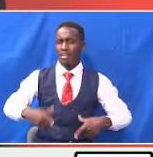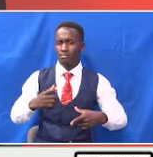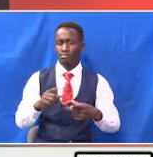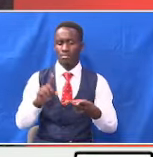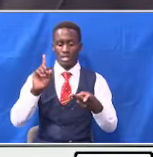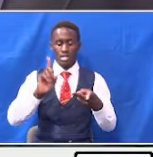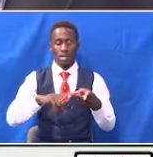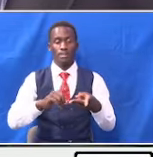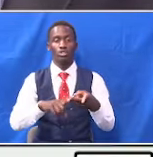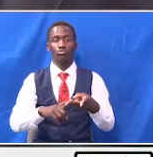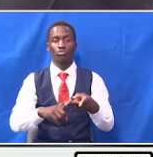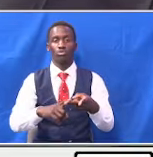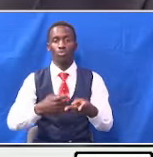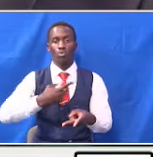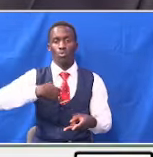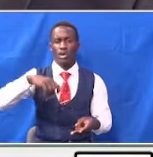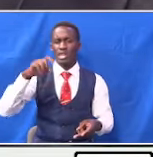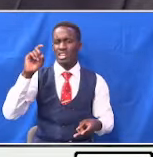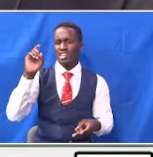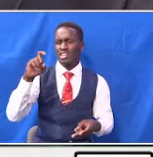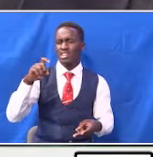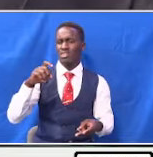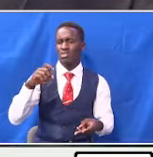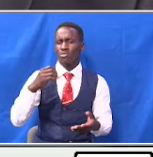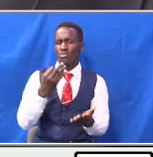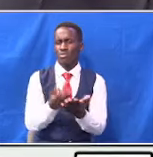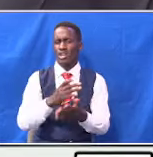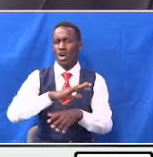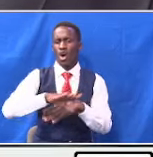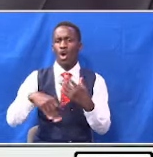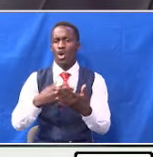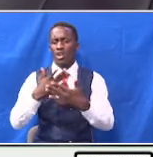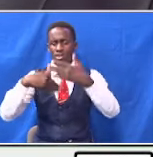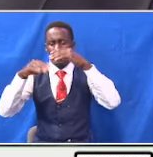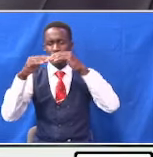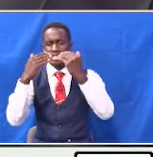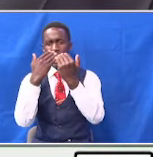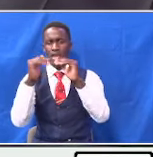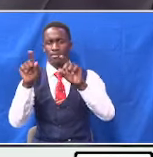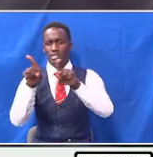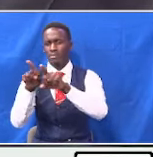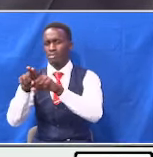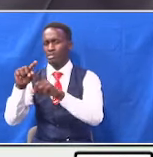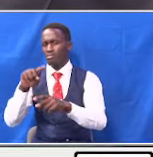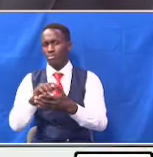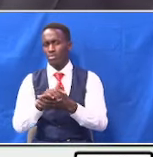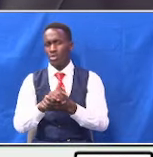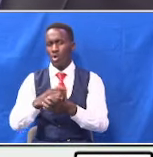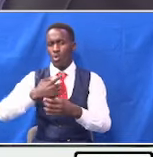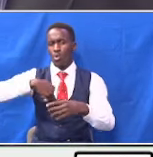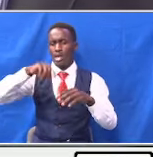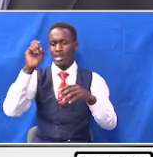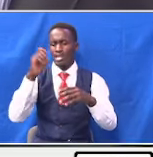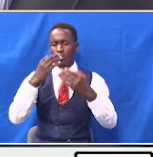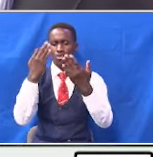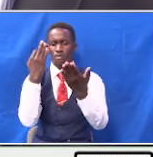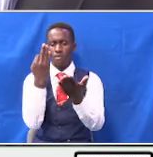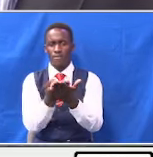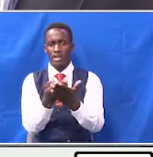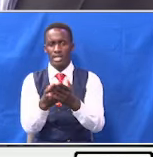we don't need to fund all universities on the same basis. Mm. we need to fund